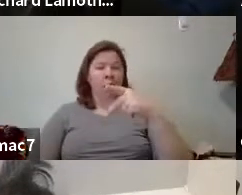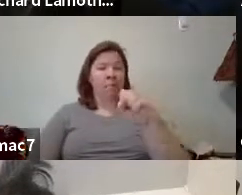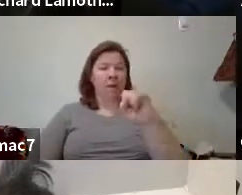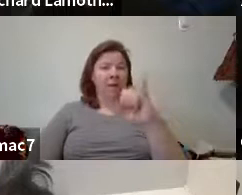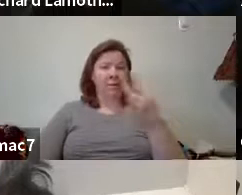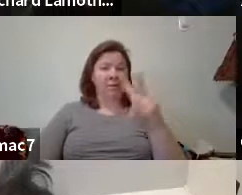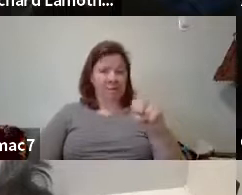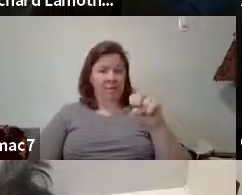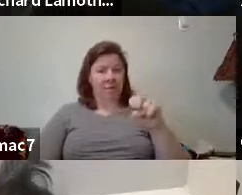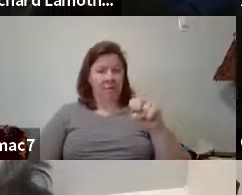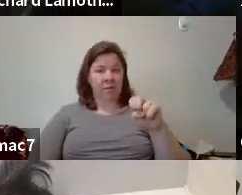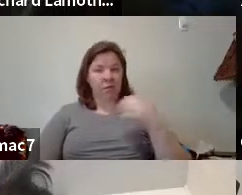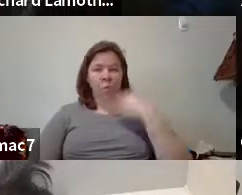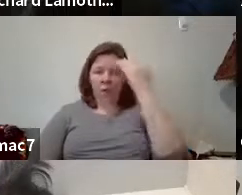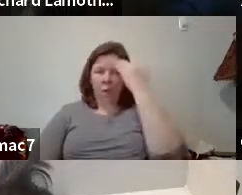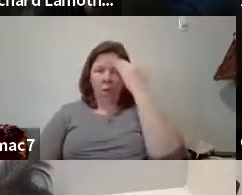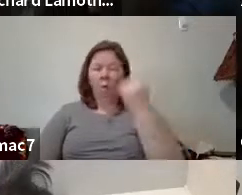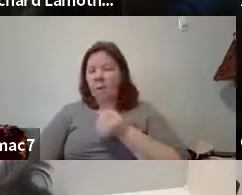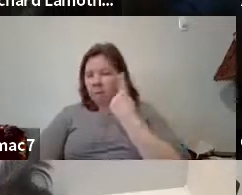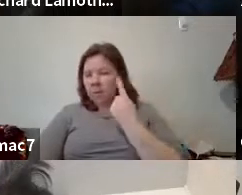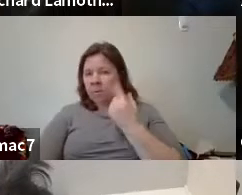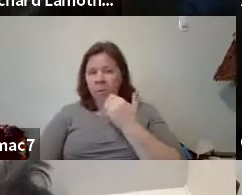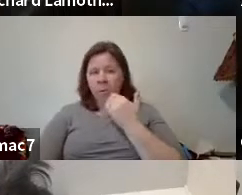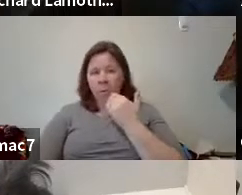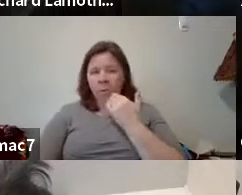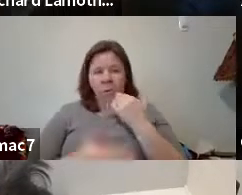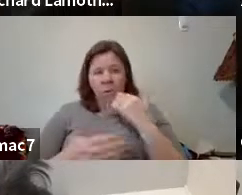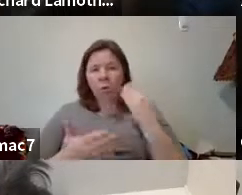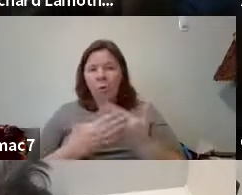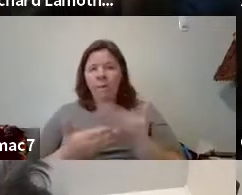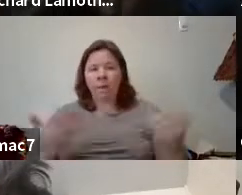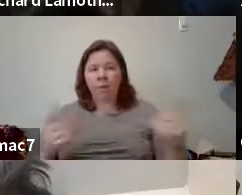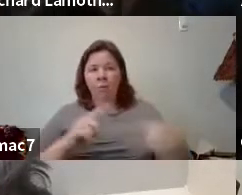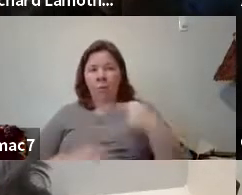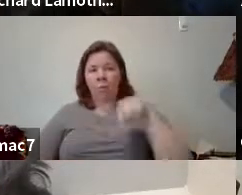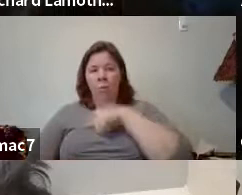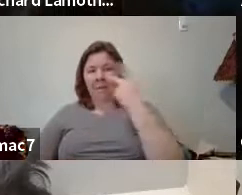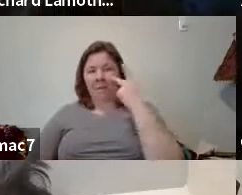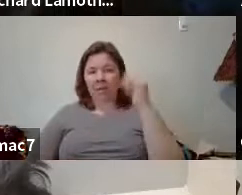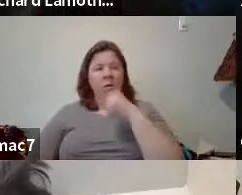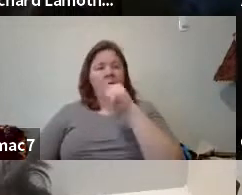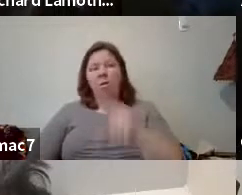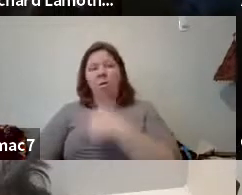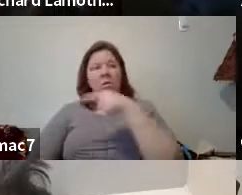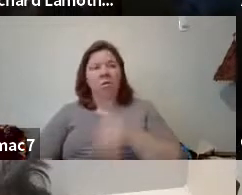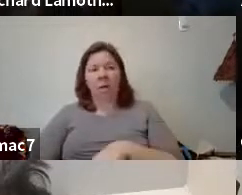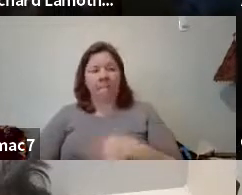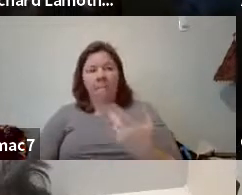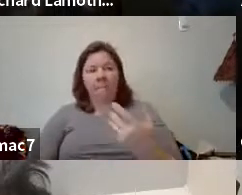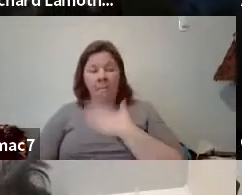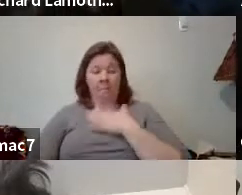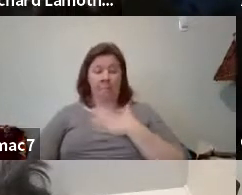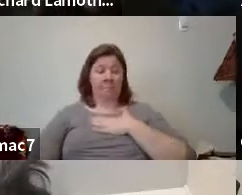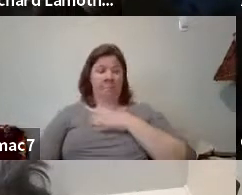been around the block, and we understand a good deal when we see it. But we're not going to last a long time. I'm